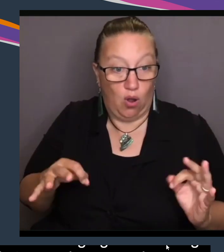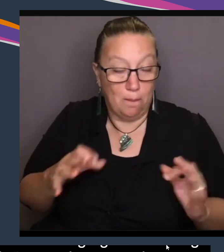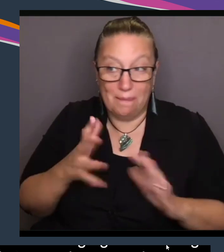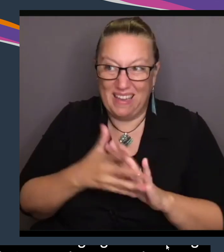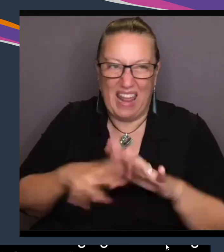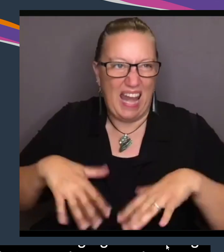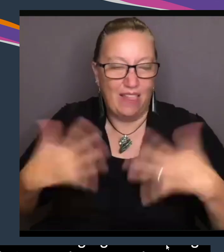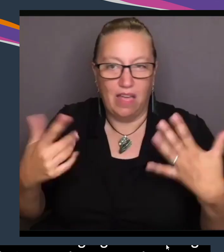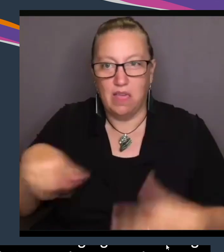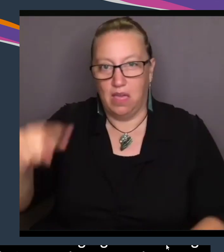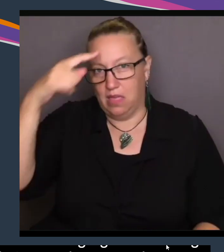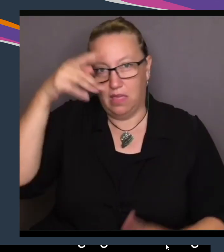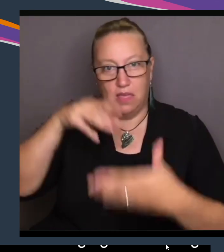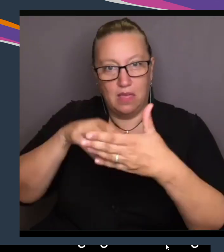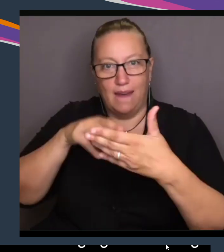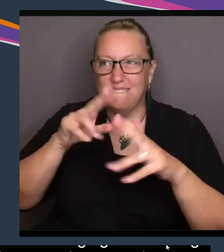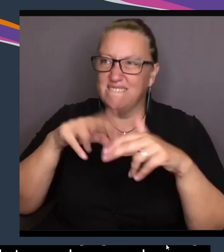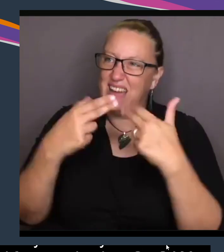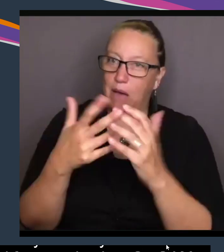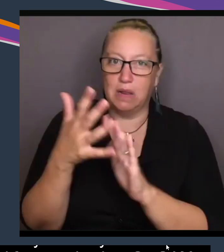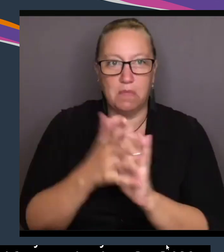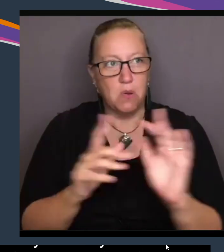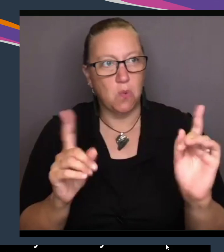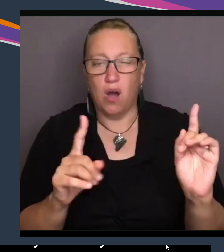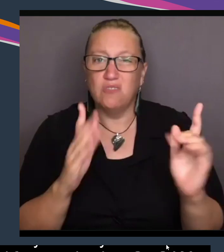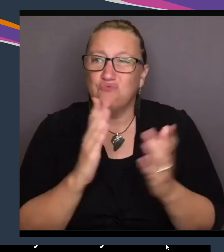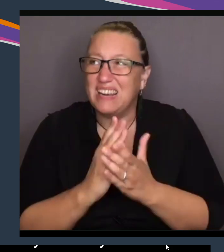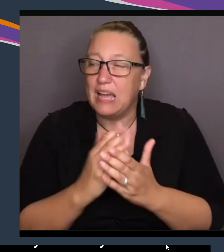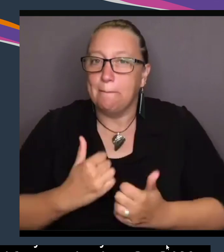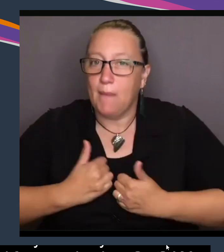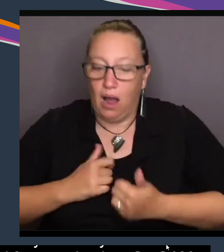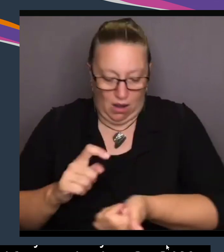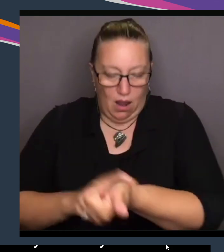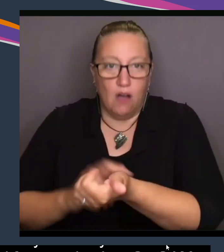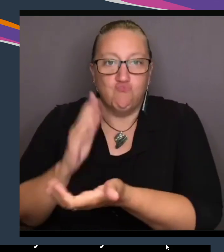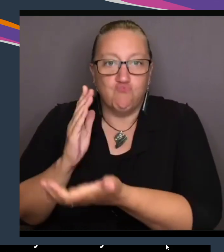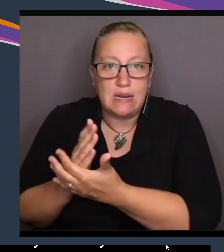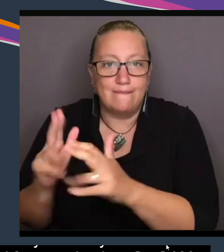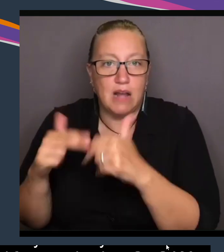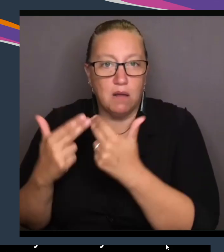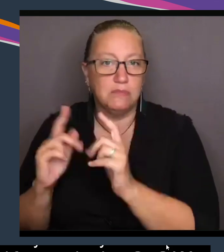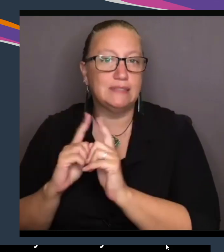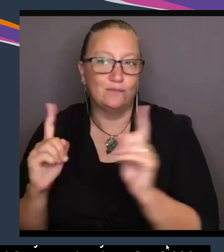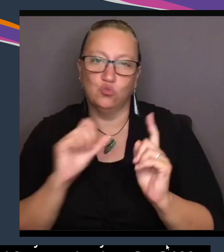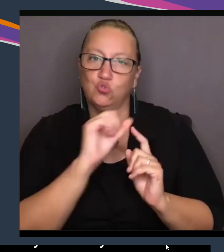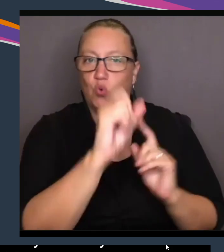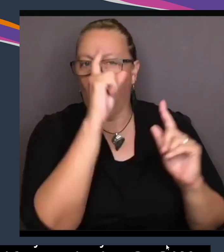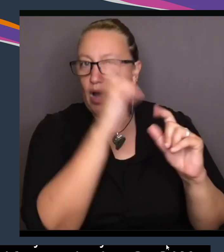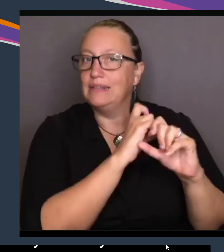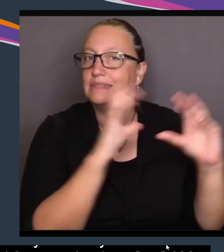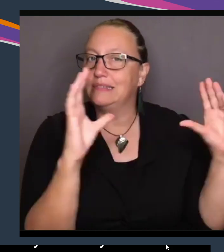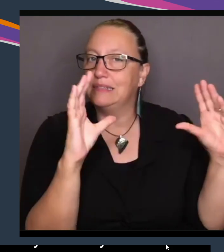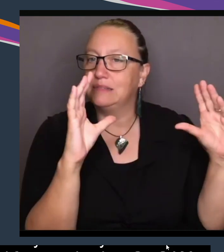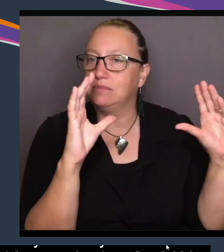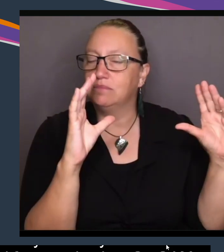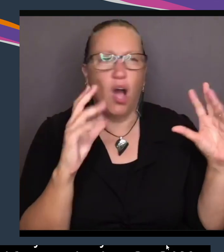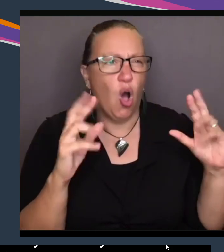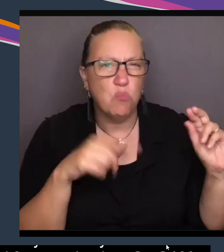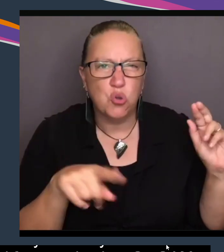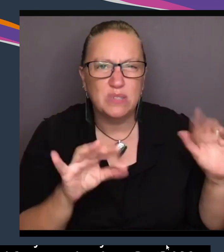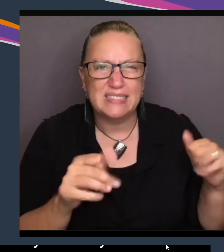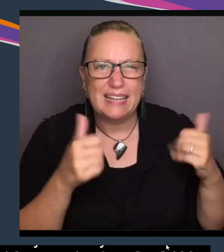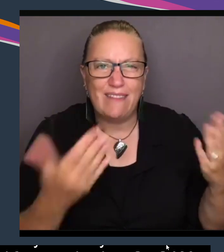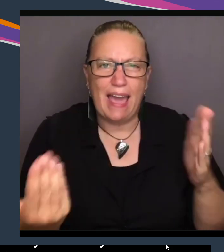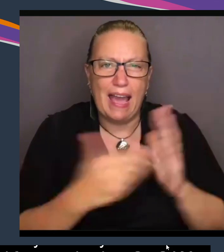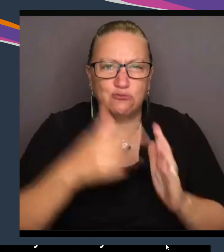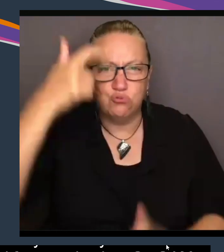ideas of what family is that are different to the real families. So, I hope I haven't traumatised anyone too much,